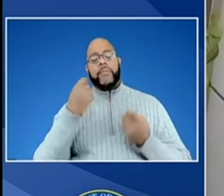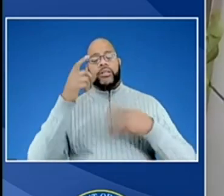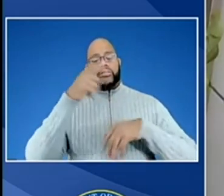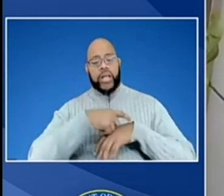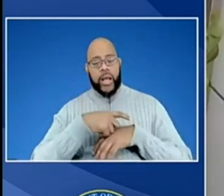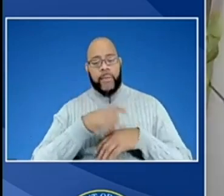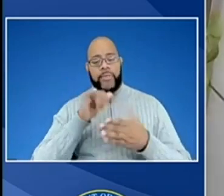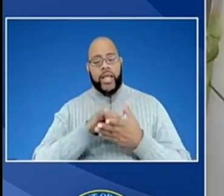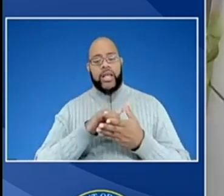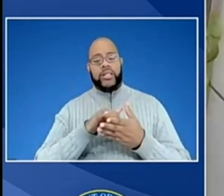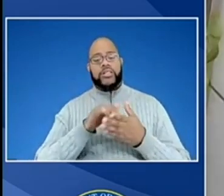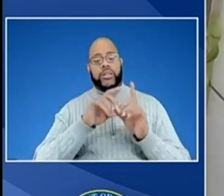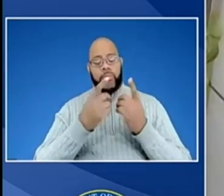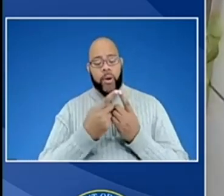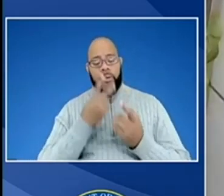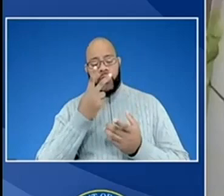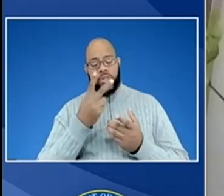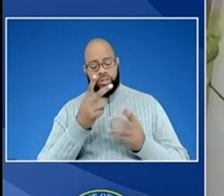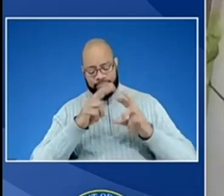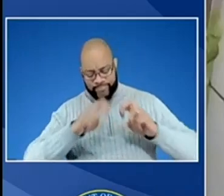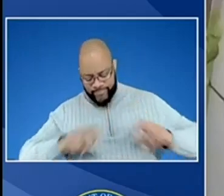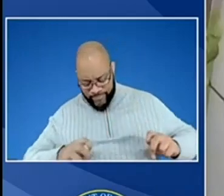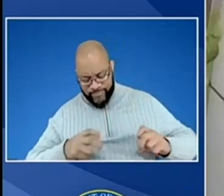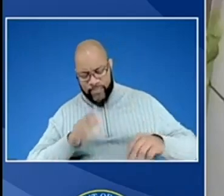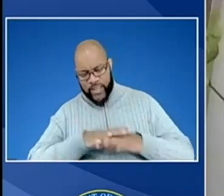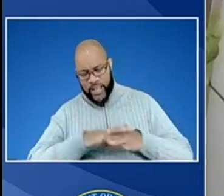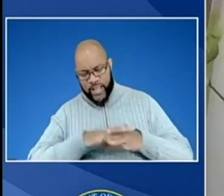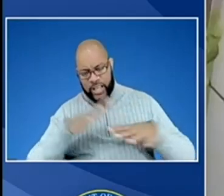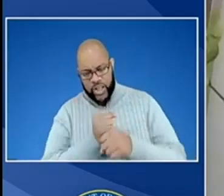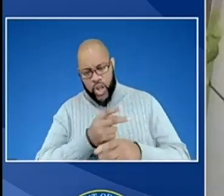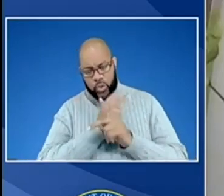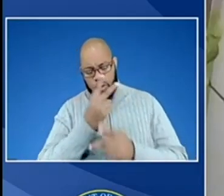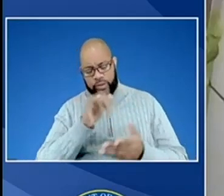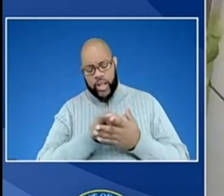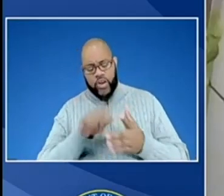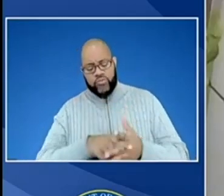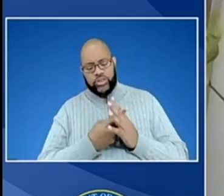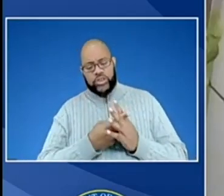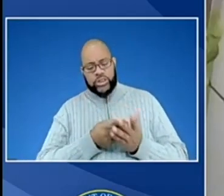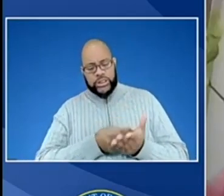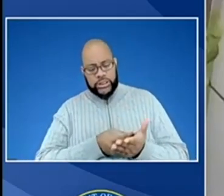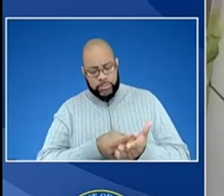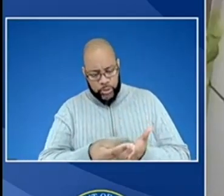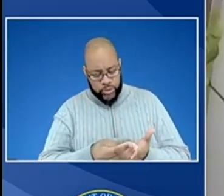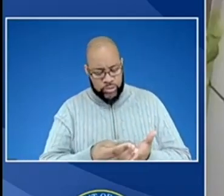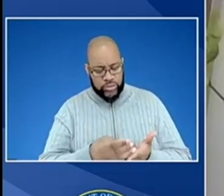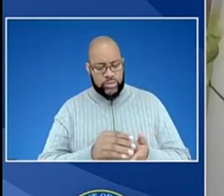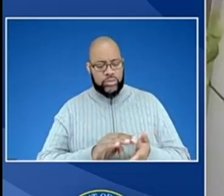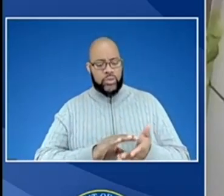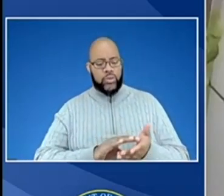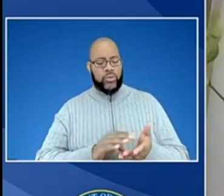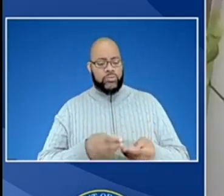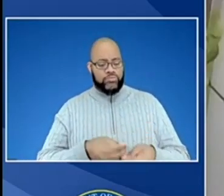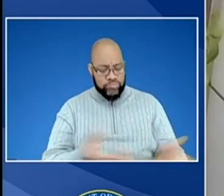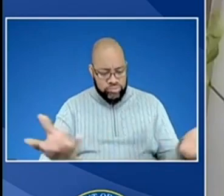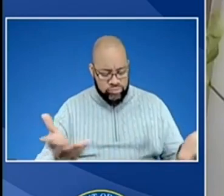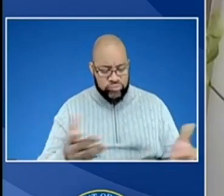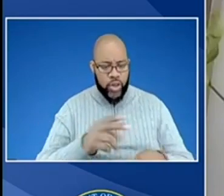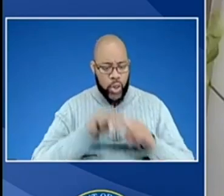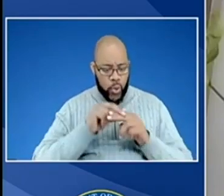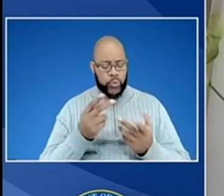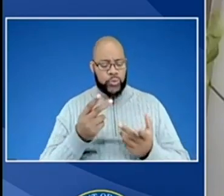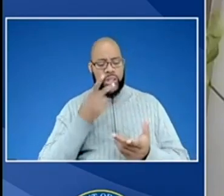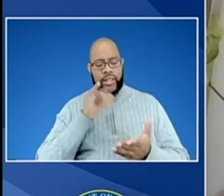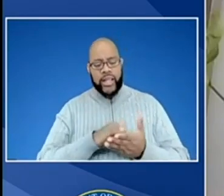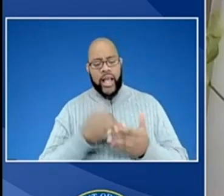that the department sort of looks under the hood of a consolidation loan to look at the originally dispersed loans of which the consolidation loan is comprised and has